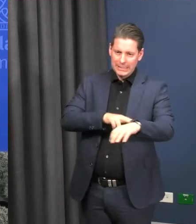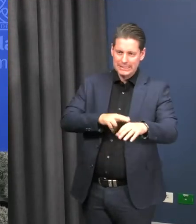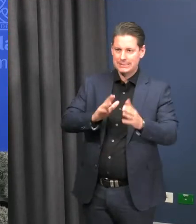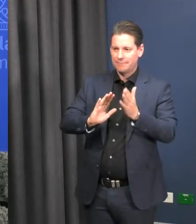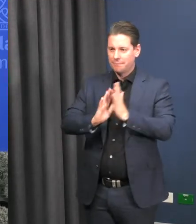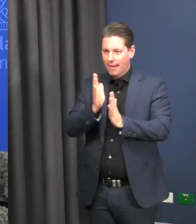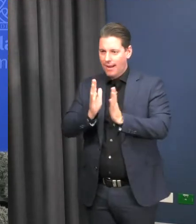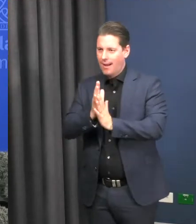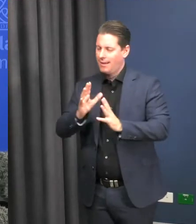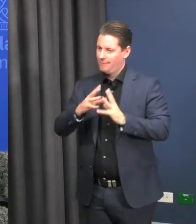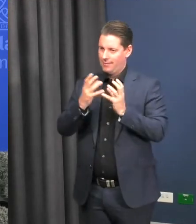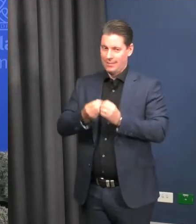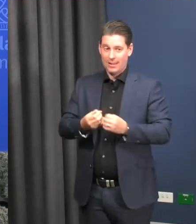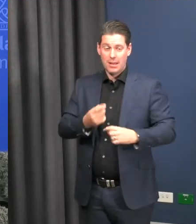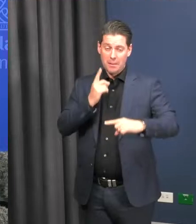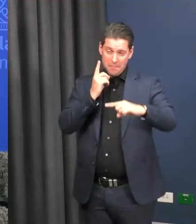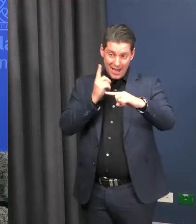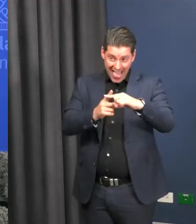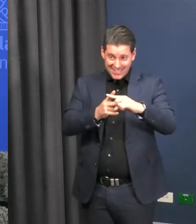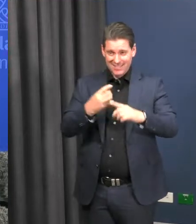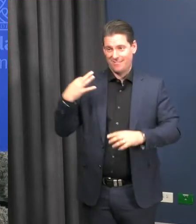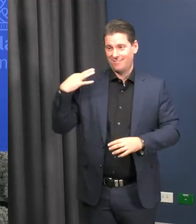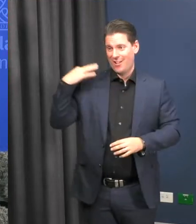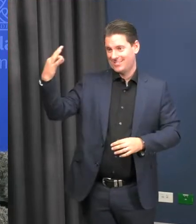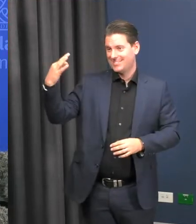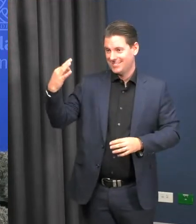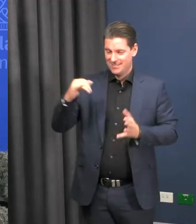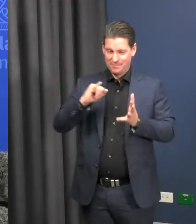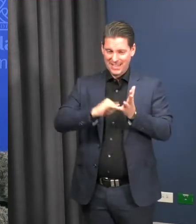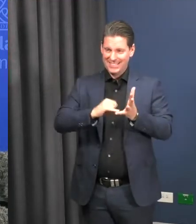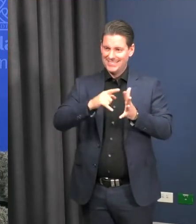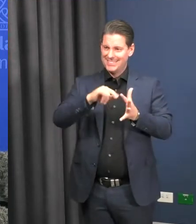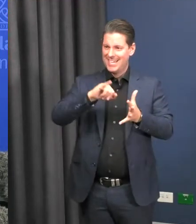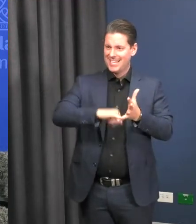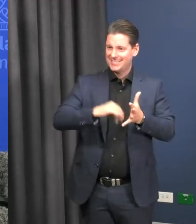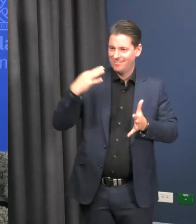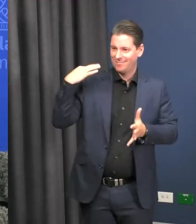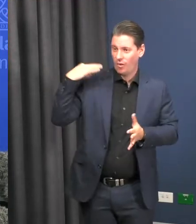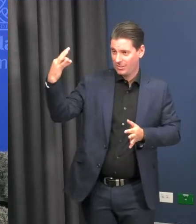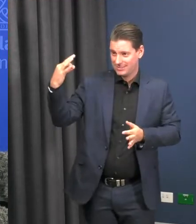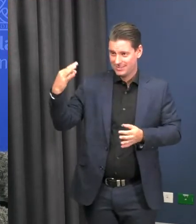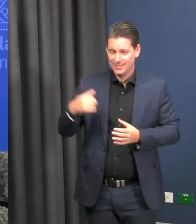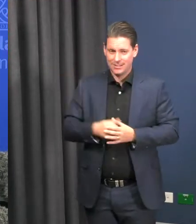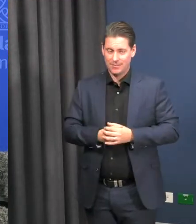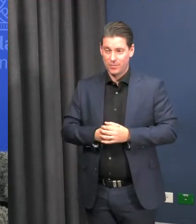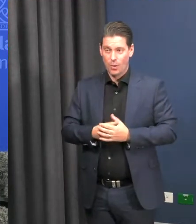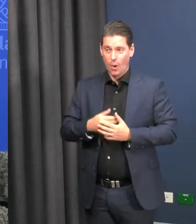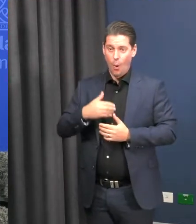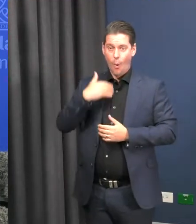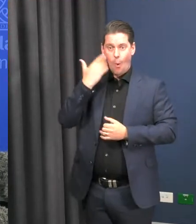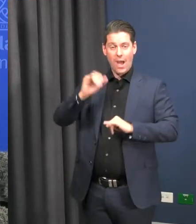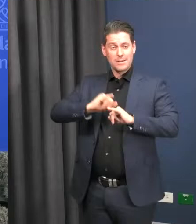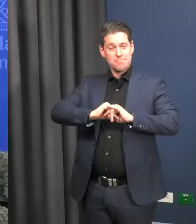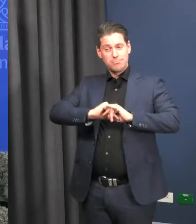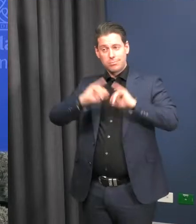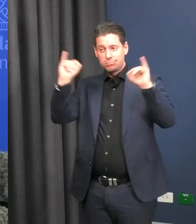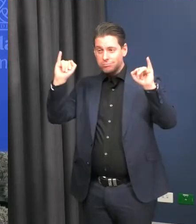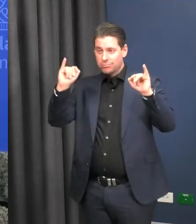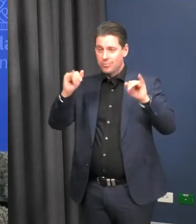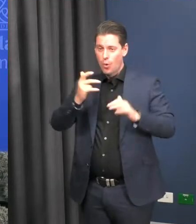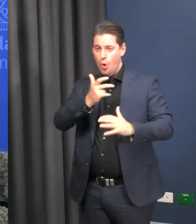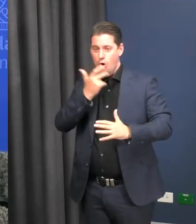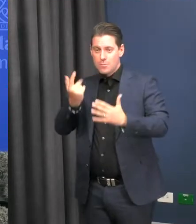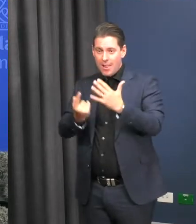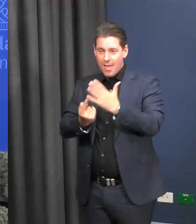not least, our wonderful volunteers through the SES and others who always, at the worst of times for Australia, we